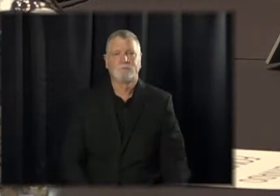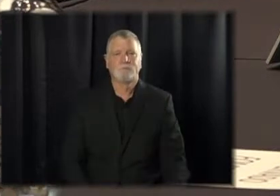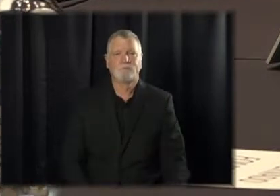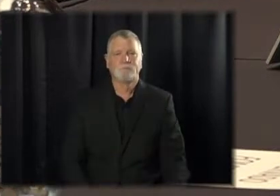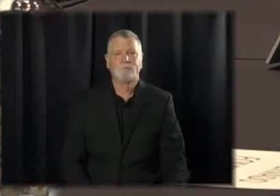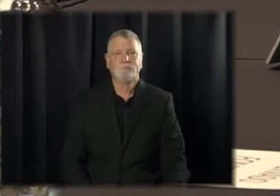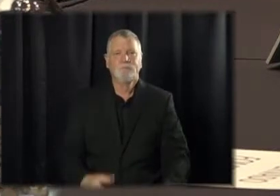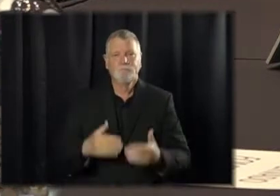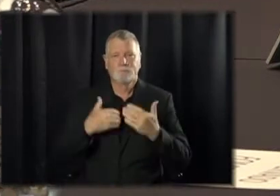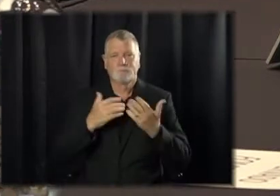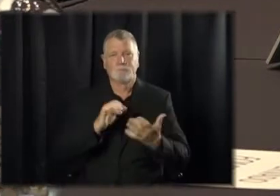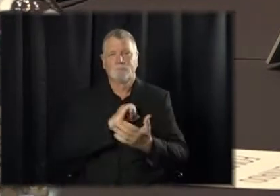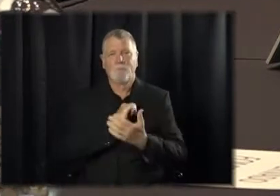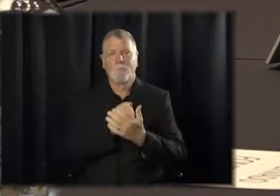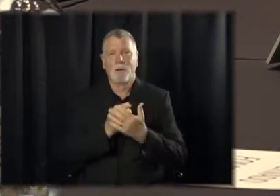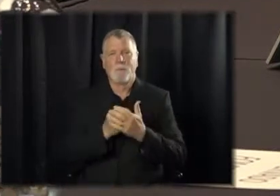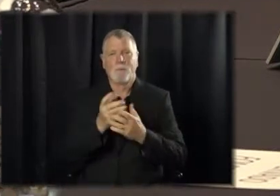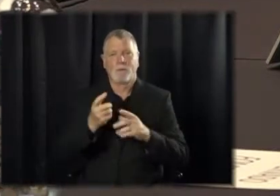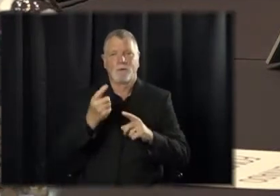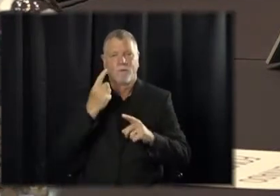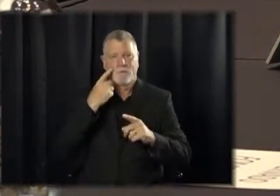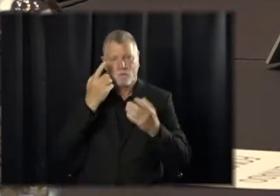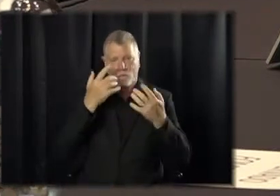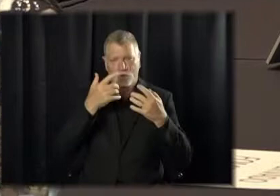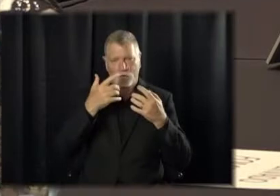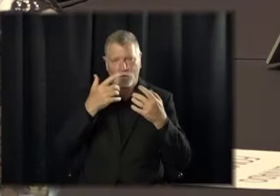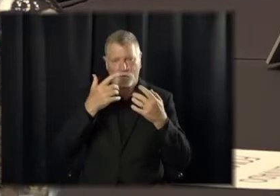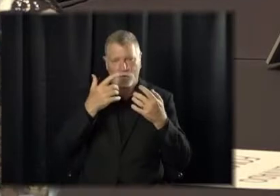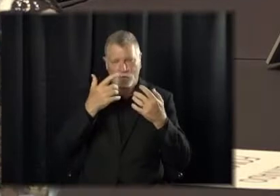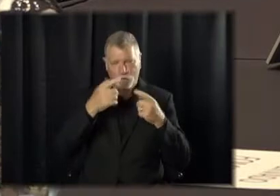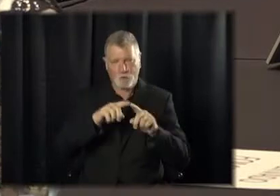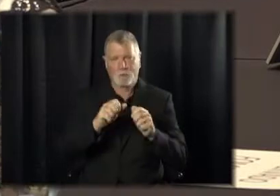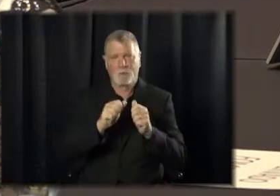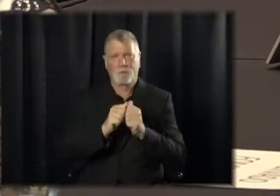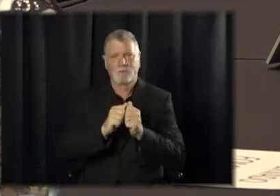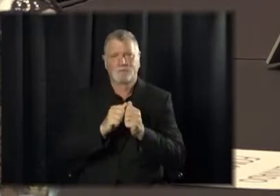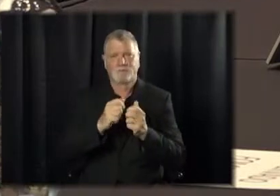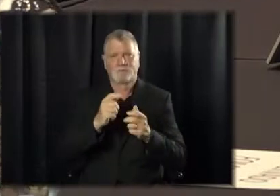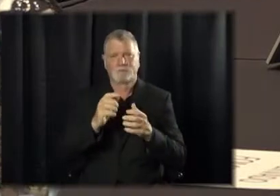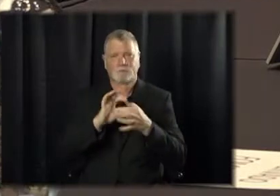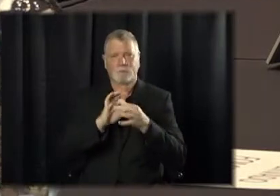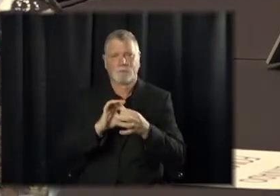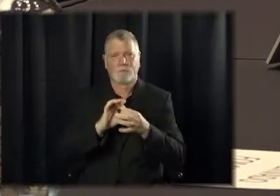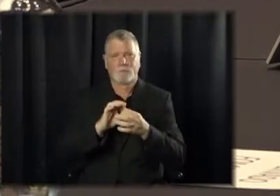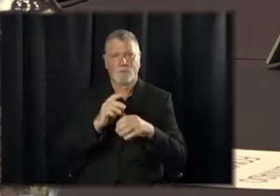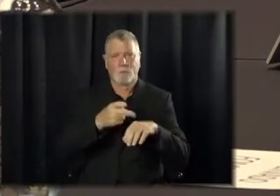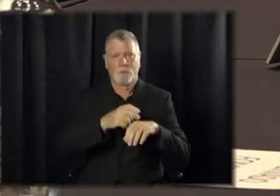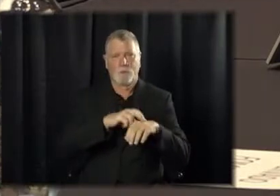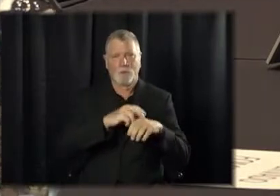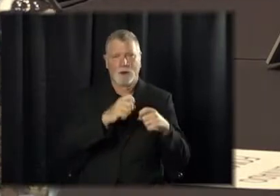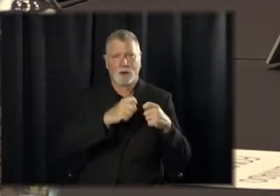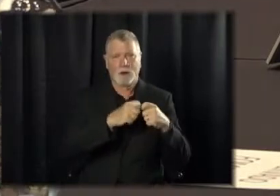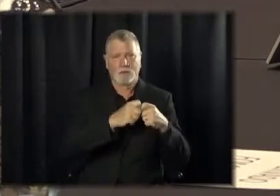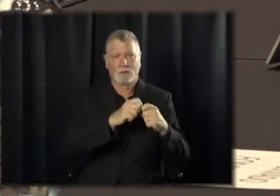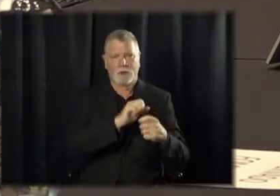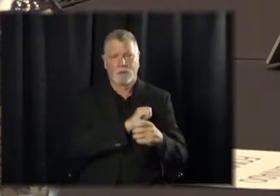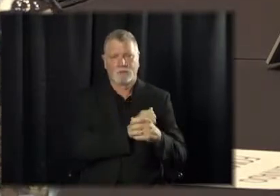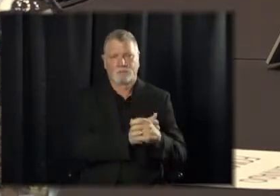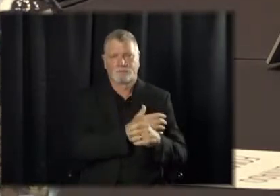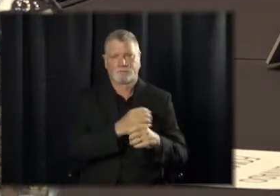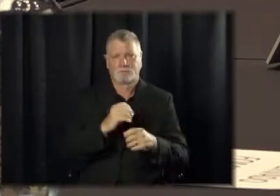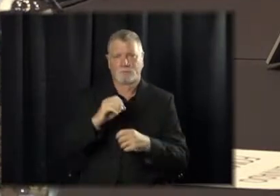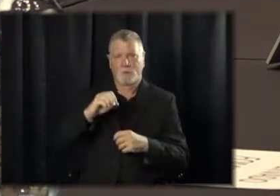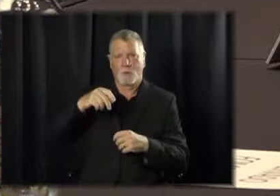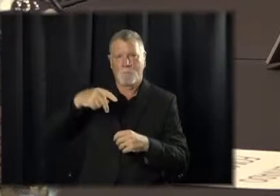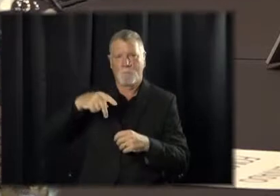power purchase and operating agreement and an asset purchase agreement between the Puerto Rico Electric Power Authority and Punta